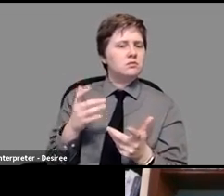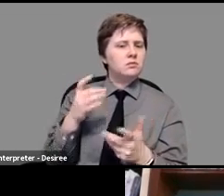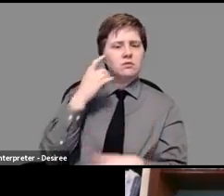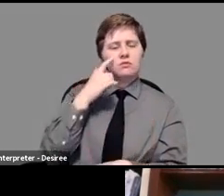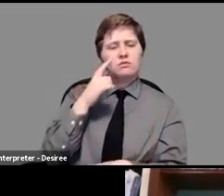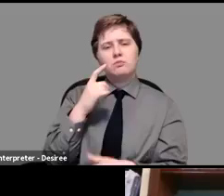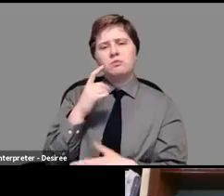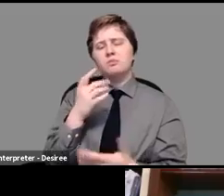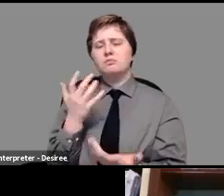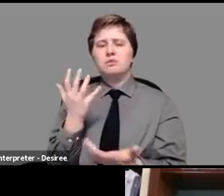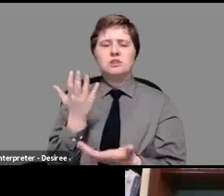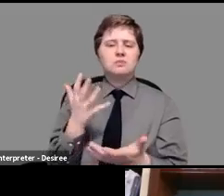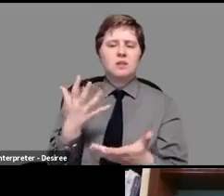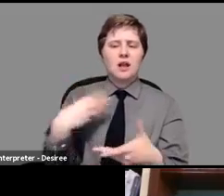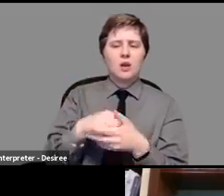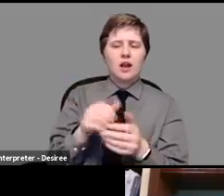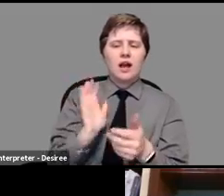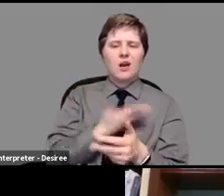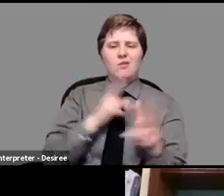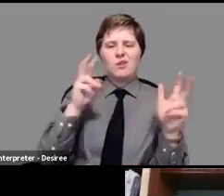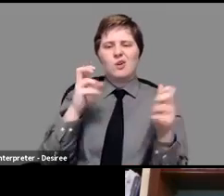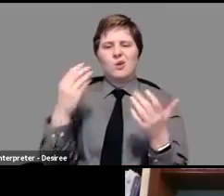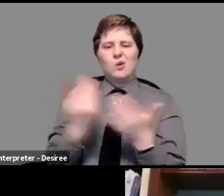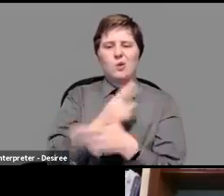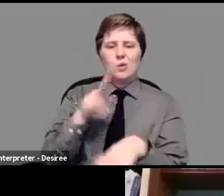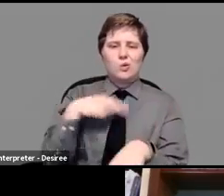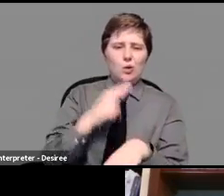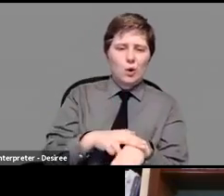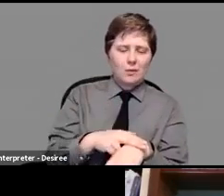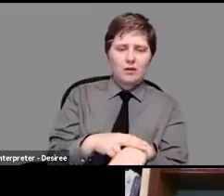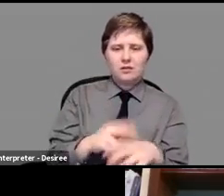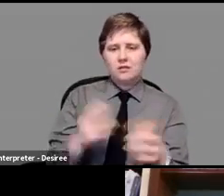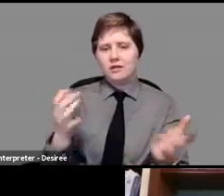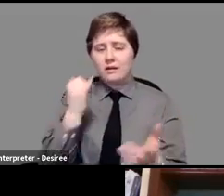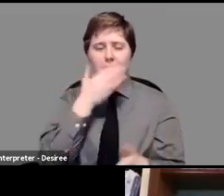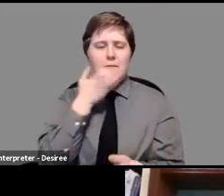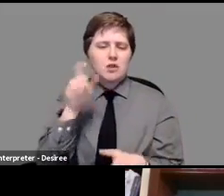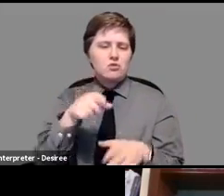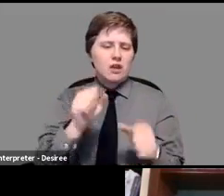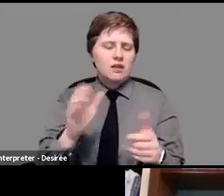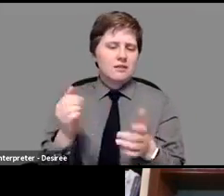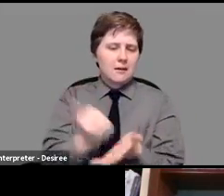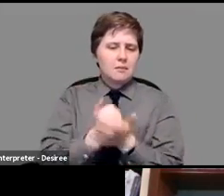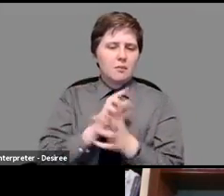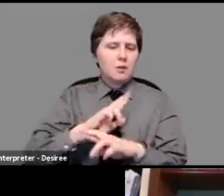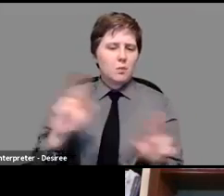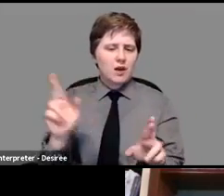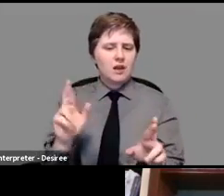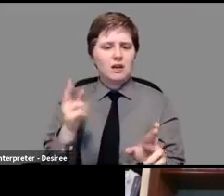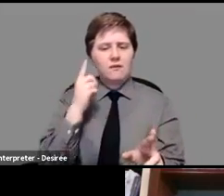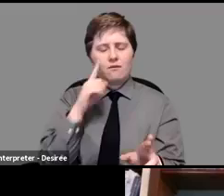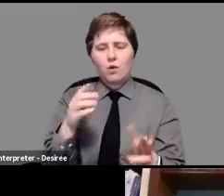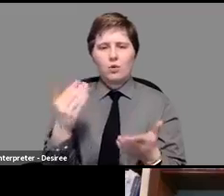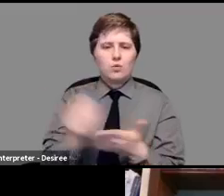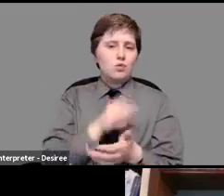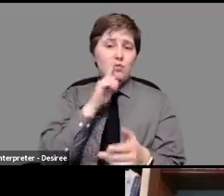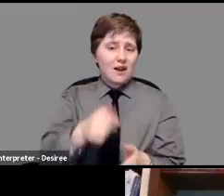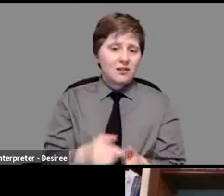and somewhat included in our new normal, just as best you can prepare us for the new